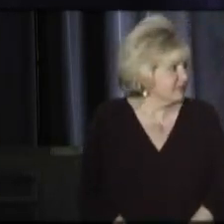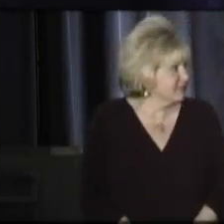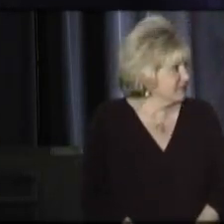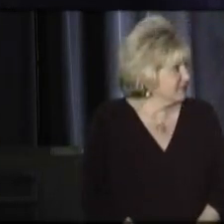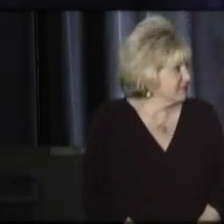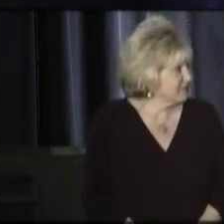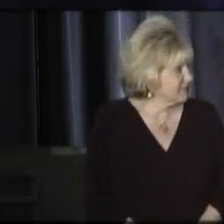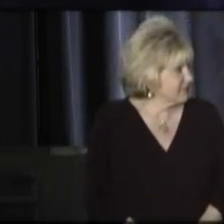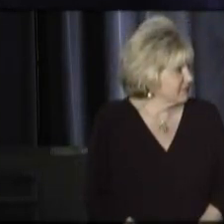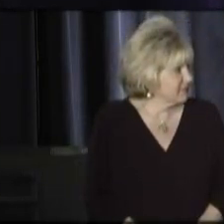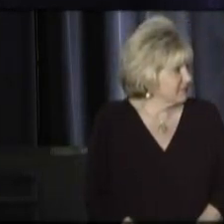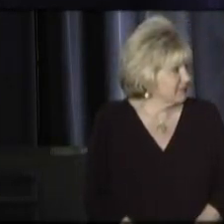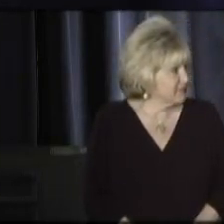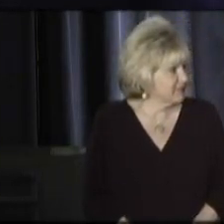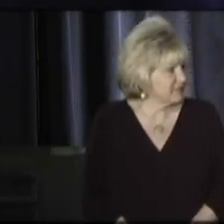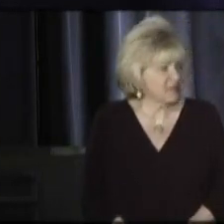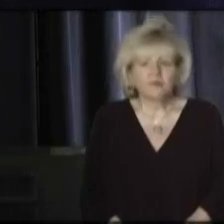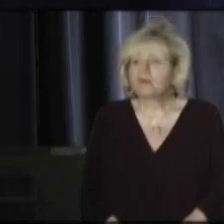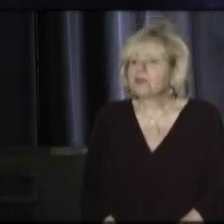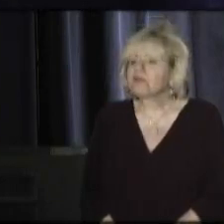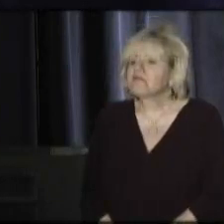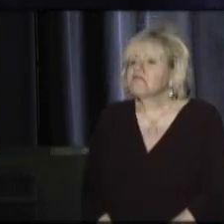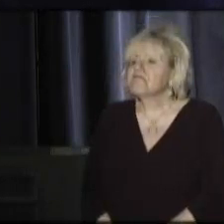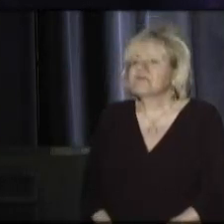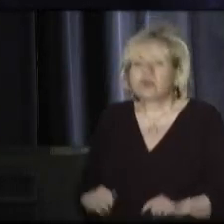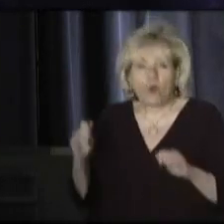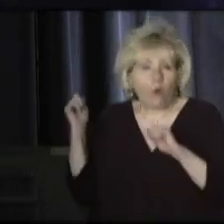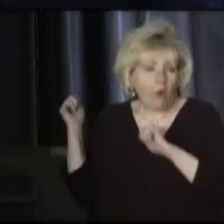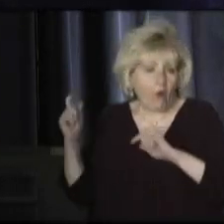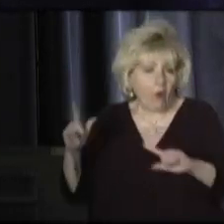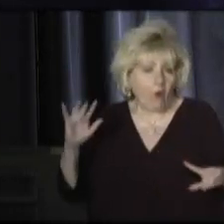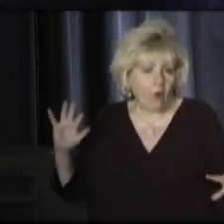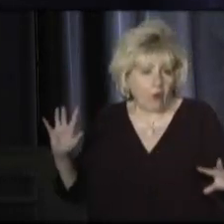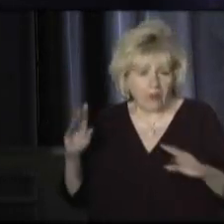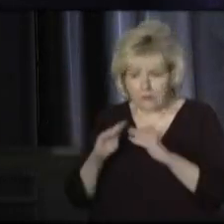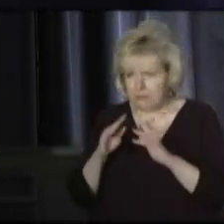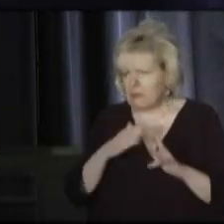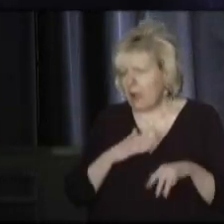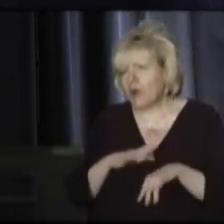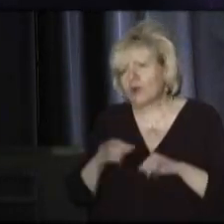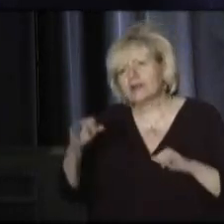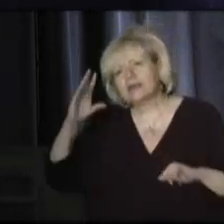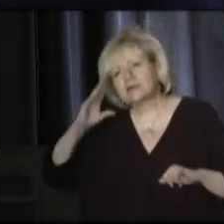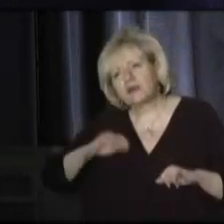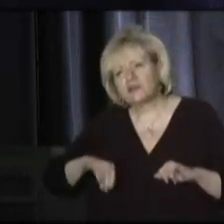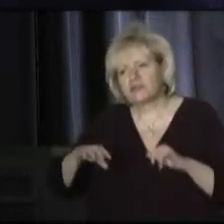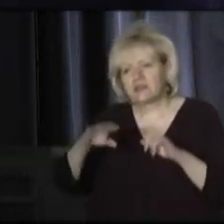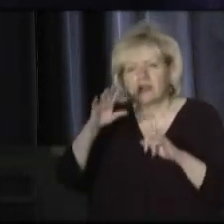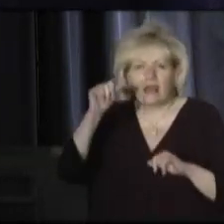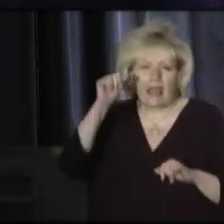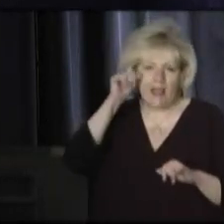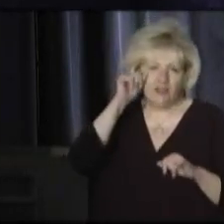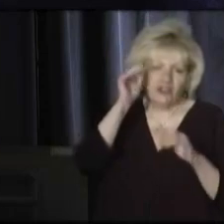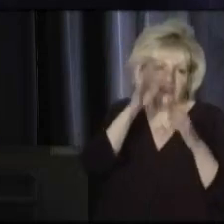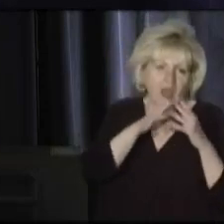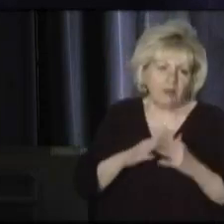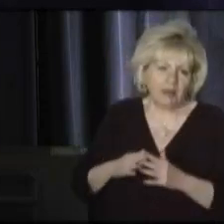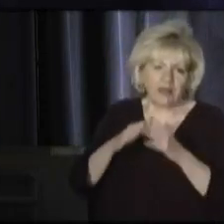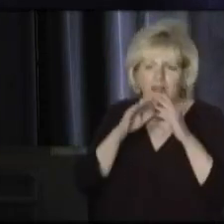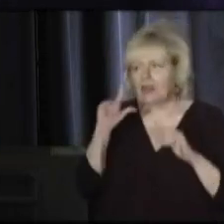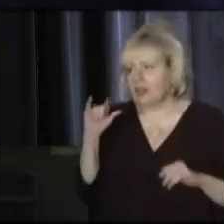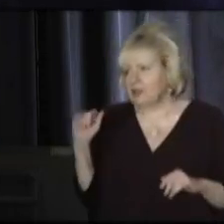My skin cooled as snippets of my own words wound back to me, nausea running all the way down my arm and legs, sour stomach